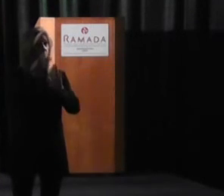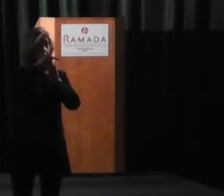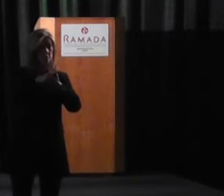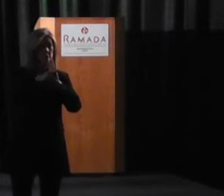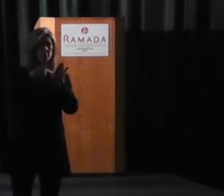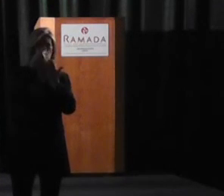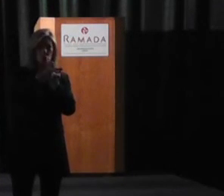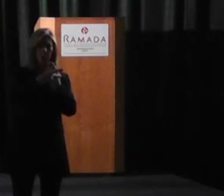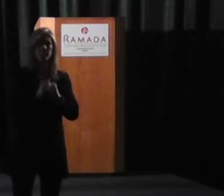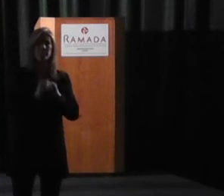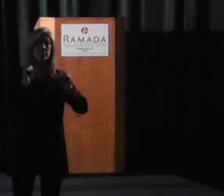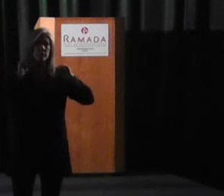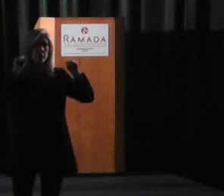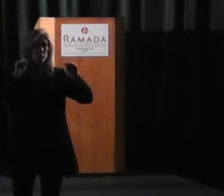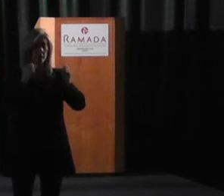exercise equipment and environment.